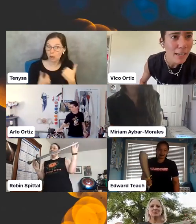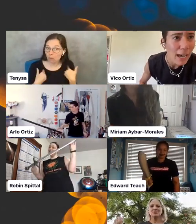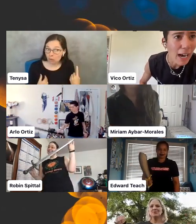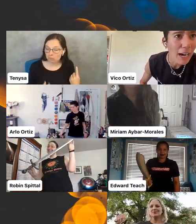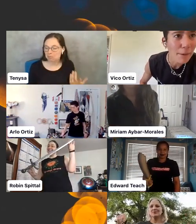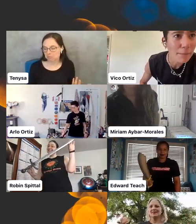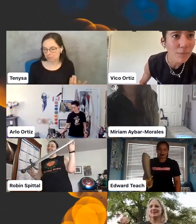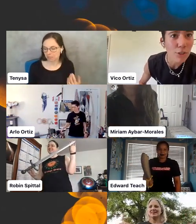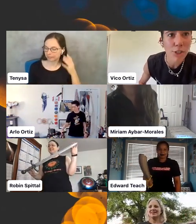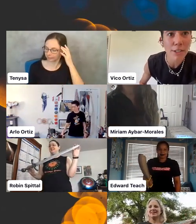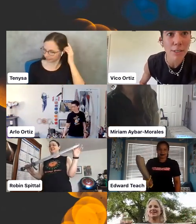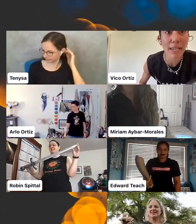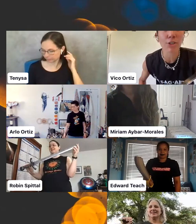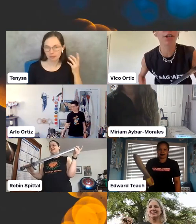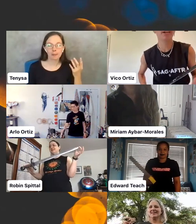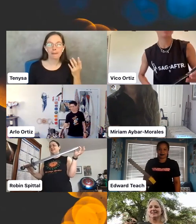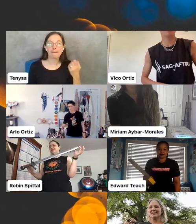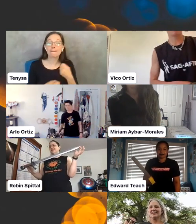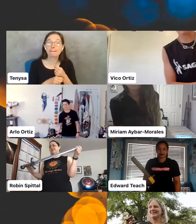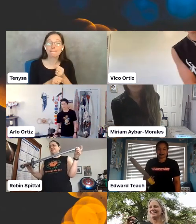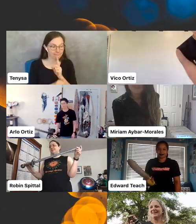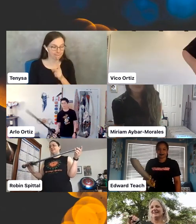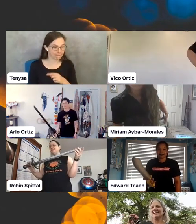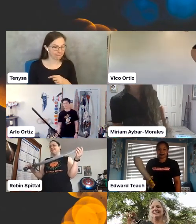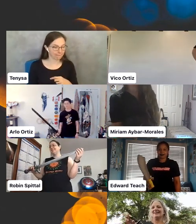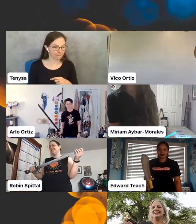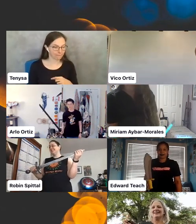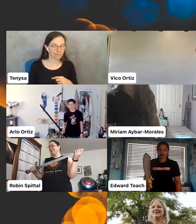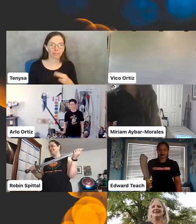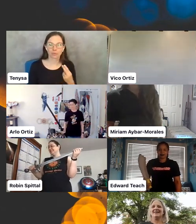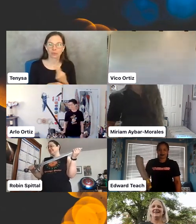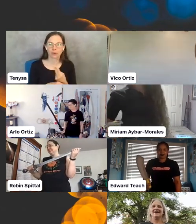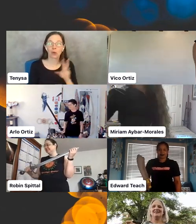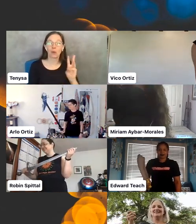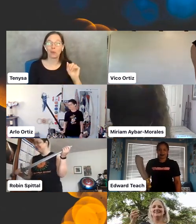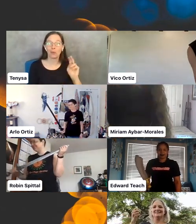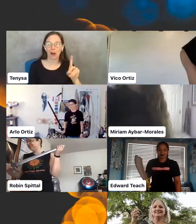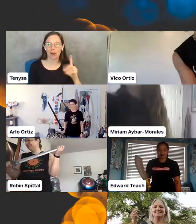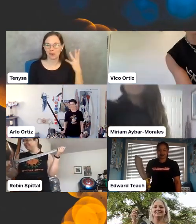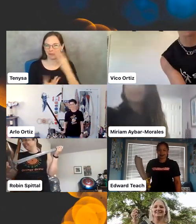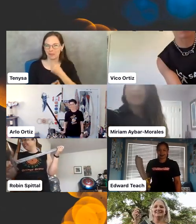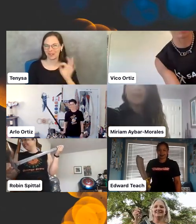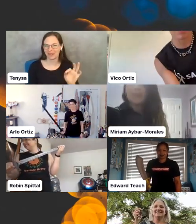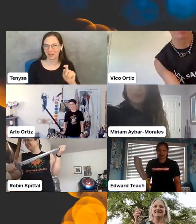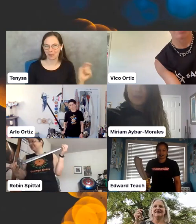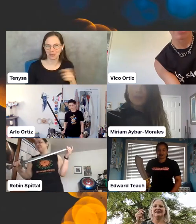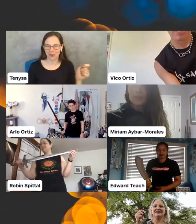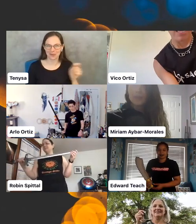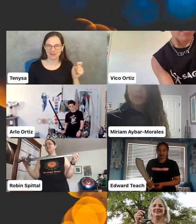sword, just to make sure, here we go, using your wand today, amazing. Let me go ahead and put myself nice